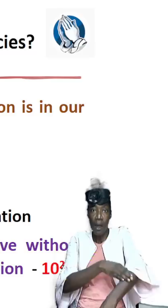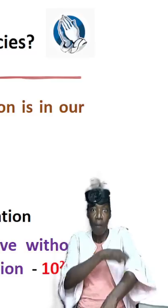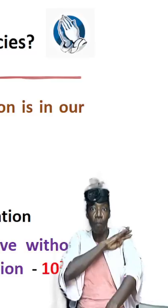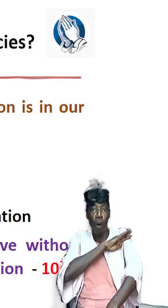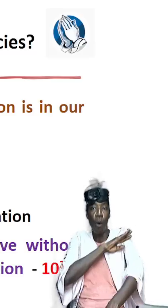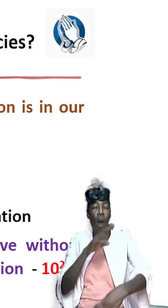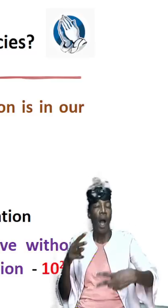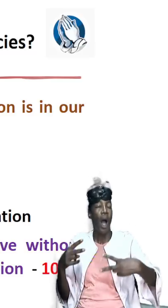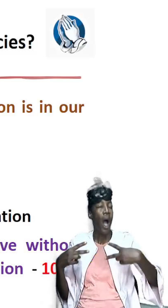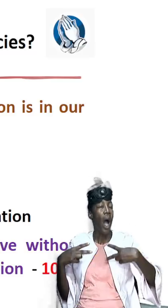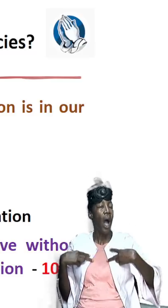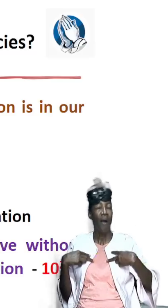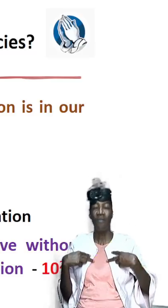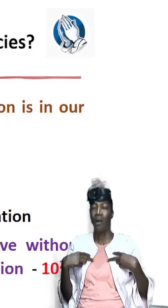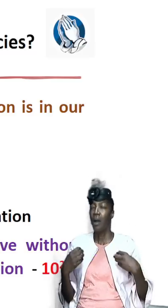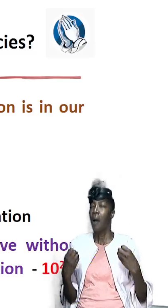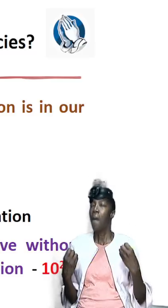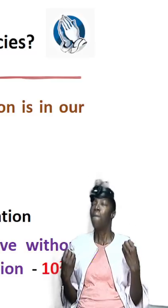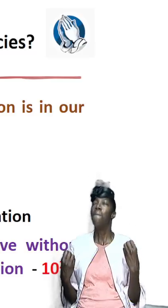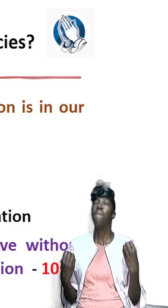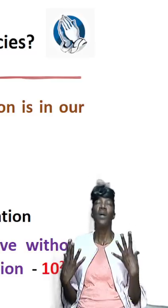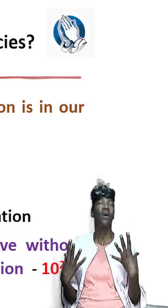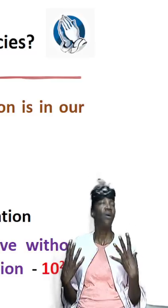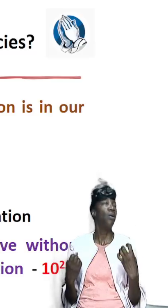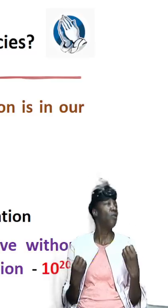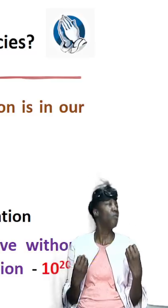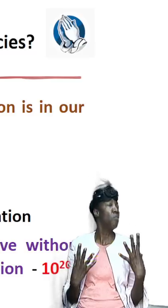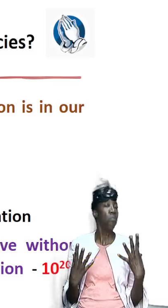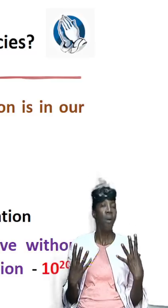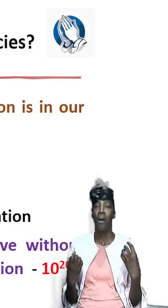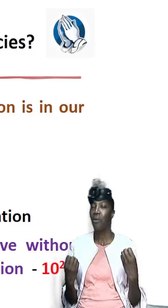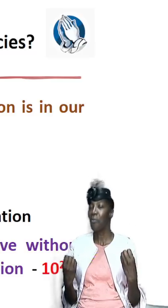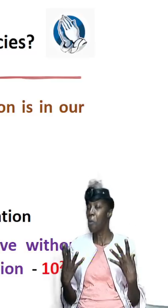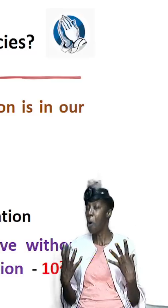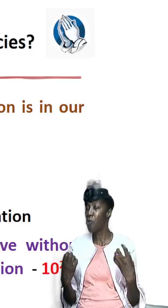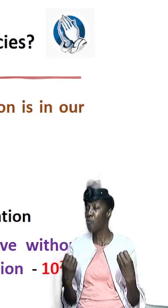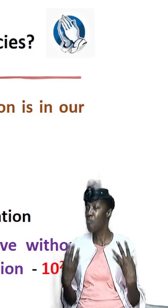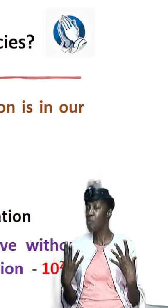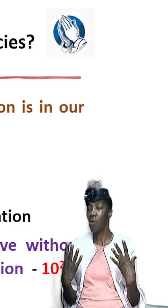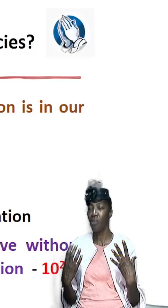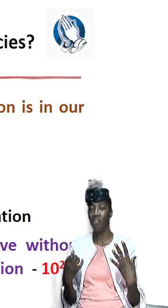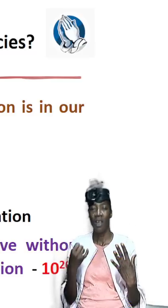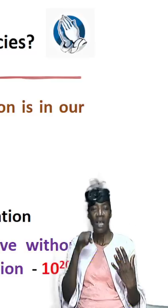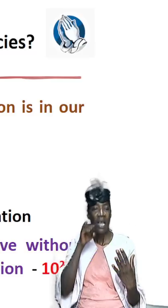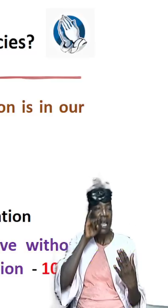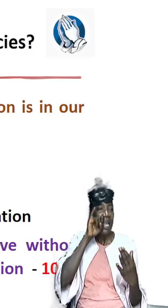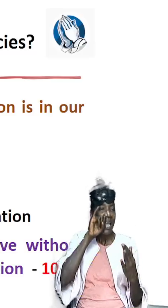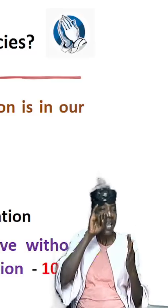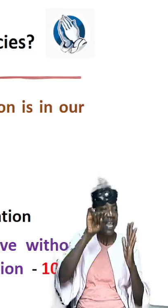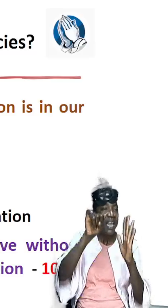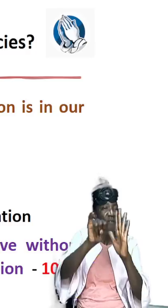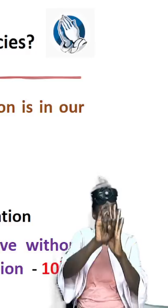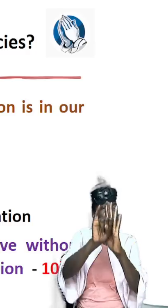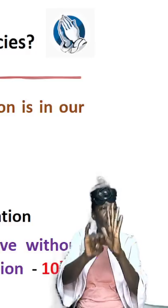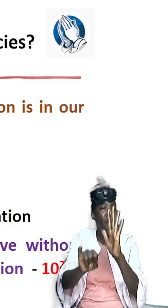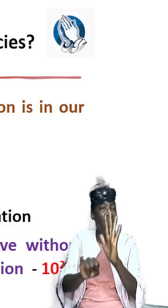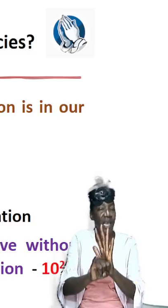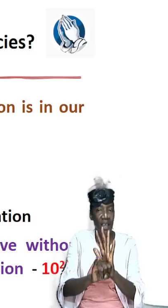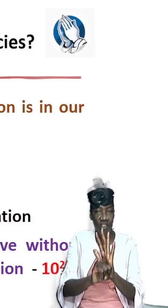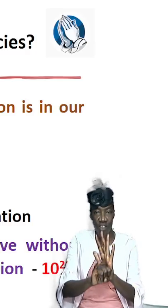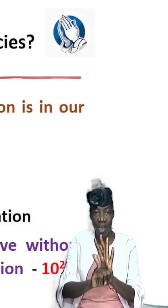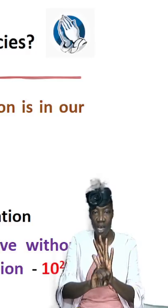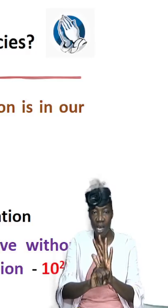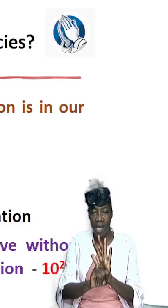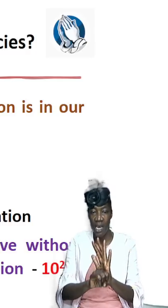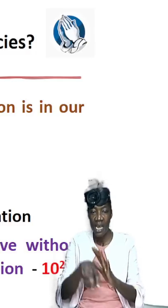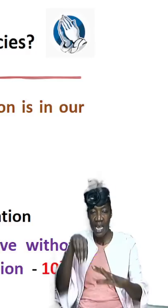almost innumerable amount of genetic information in our system, in